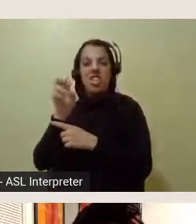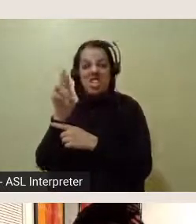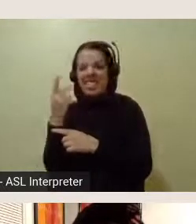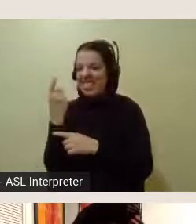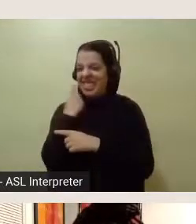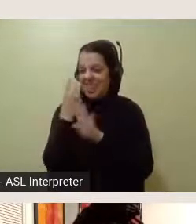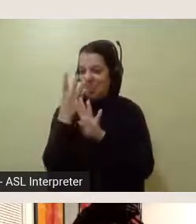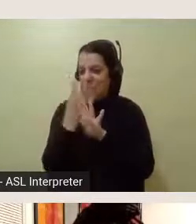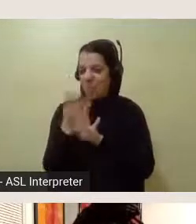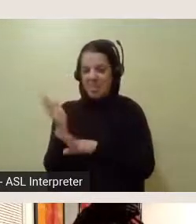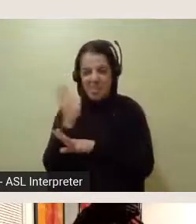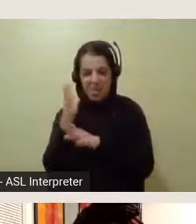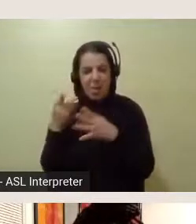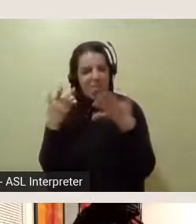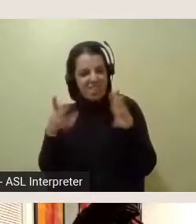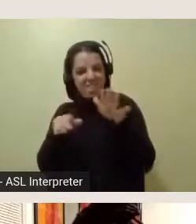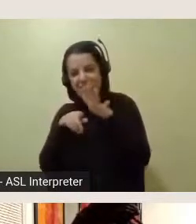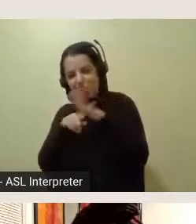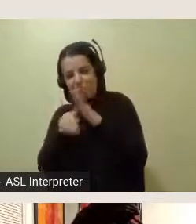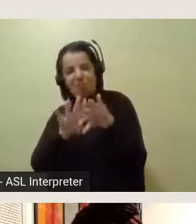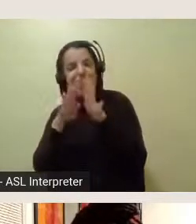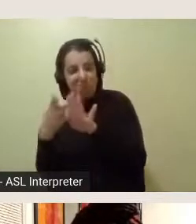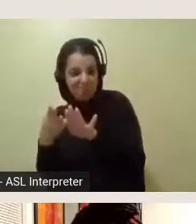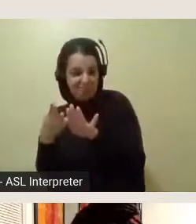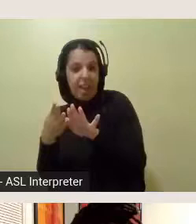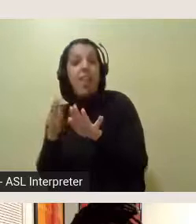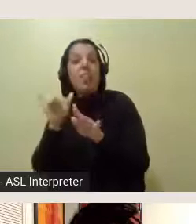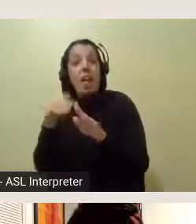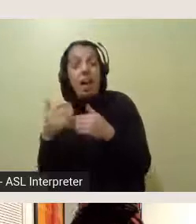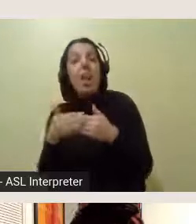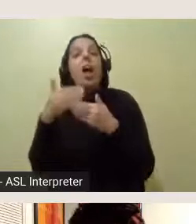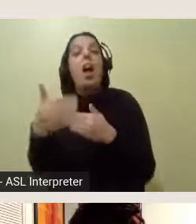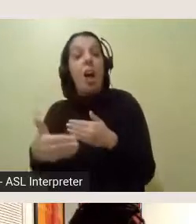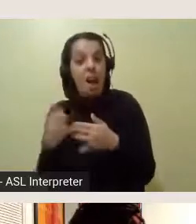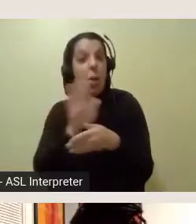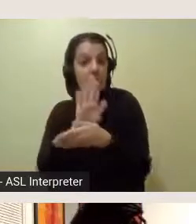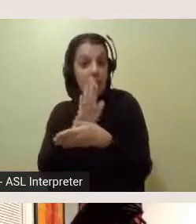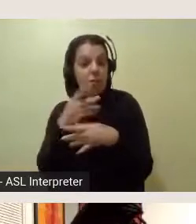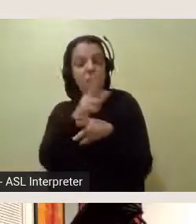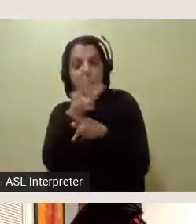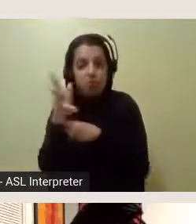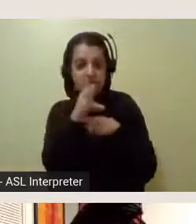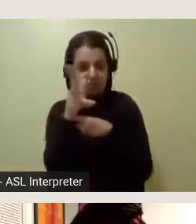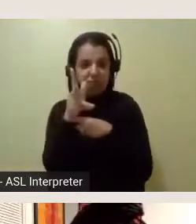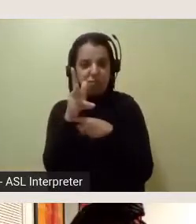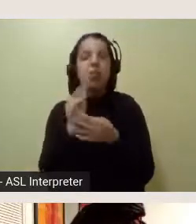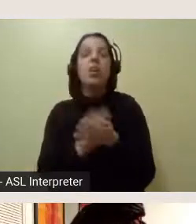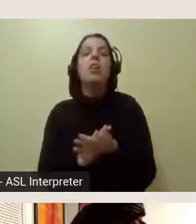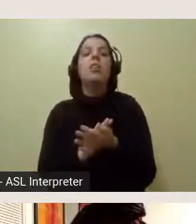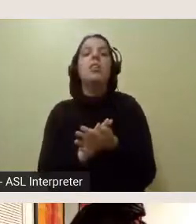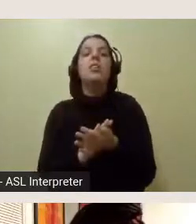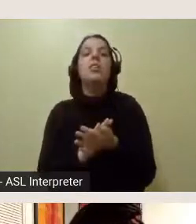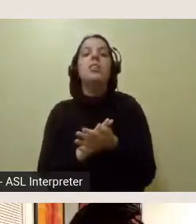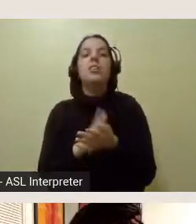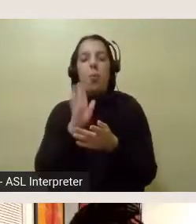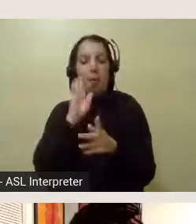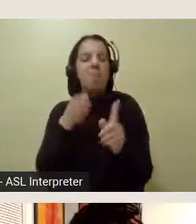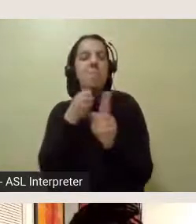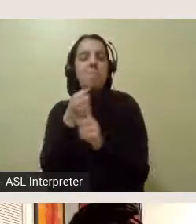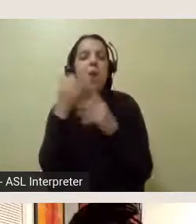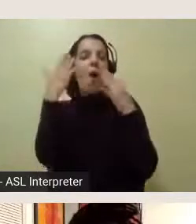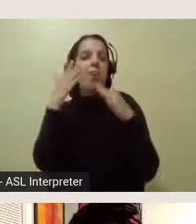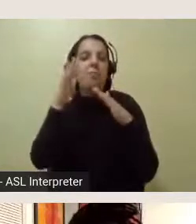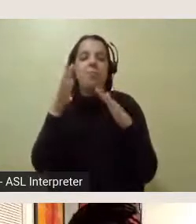neutrality is sort of like, you know, an impossible goal. And I don't expect people to think the film was entirely